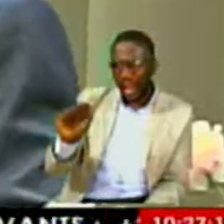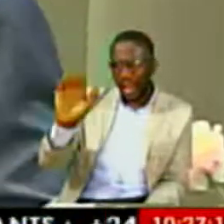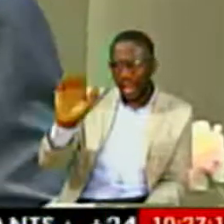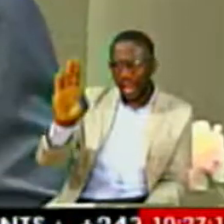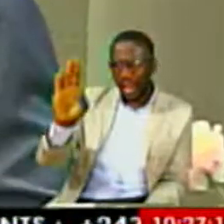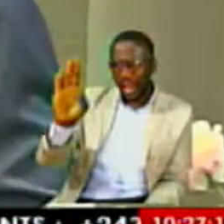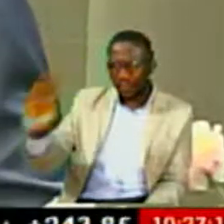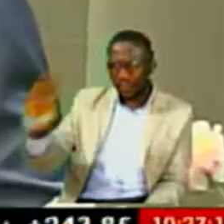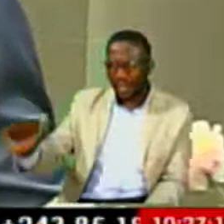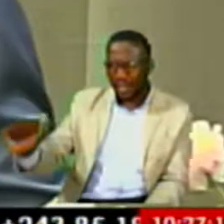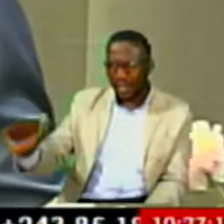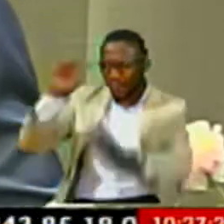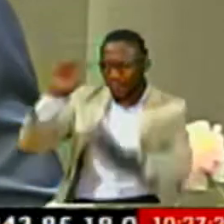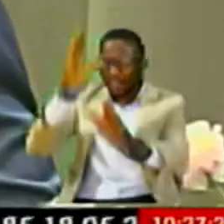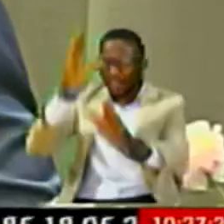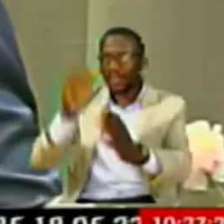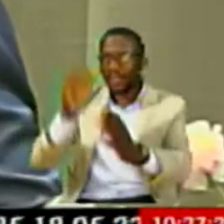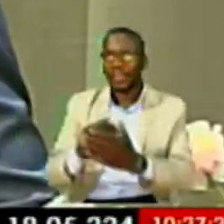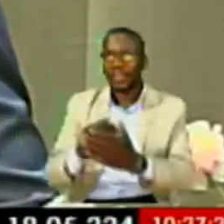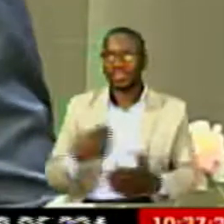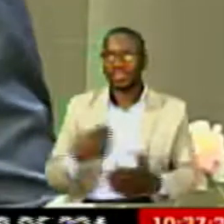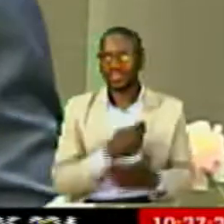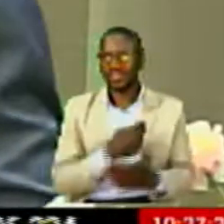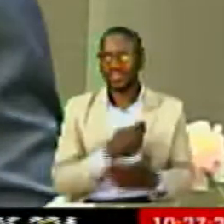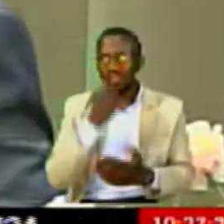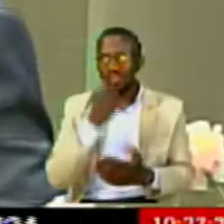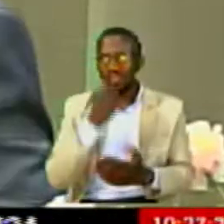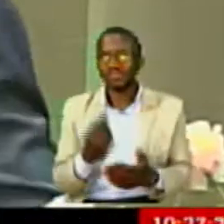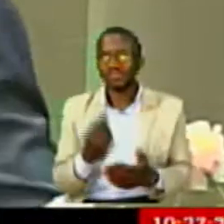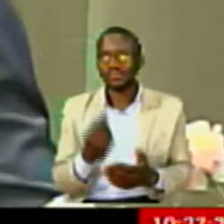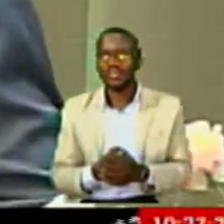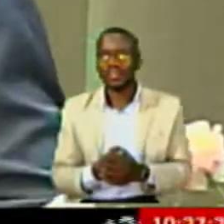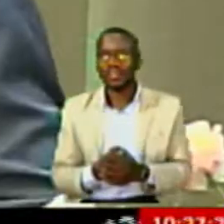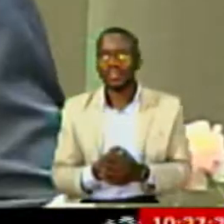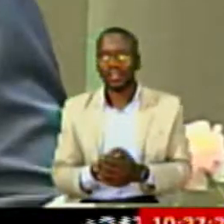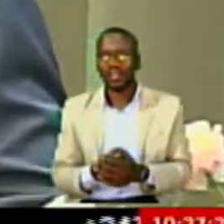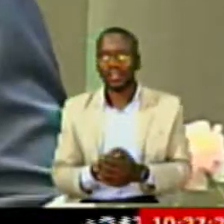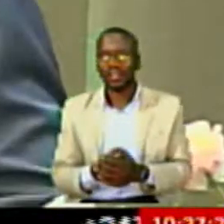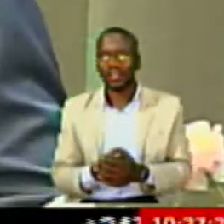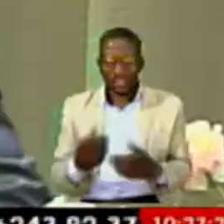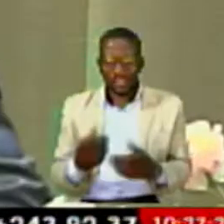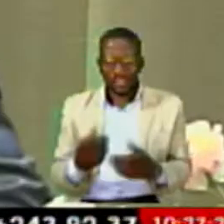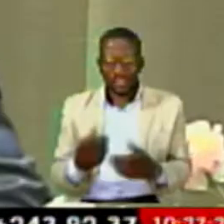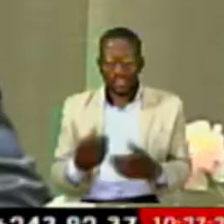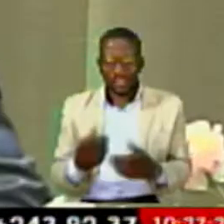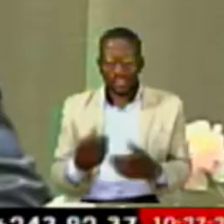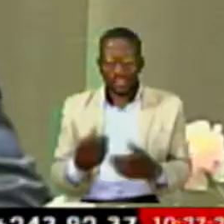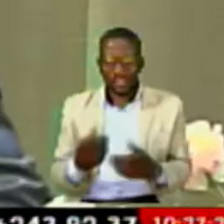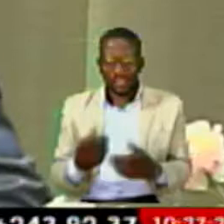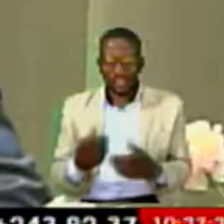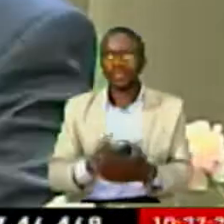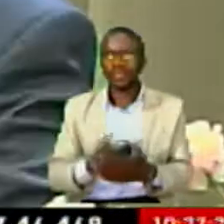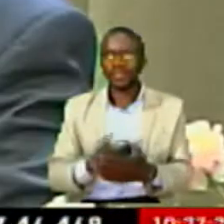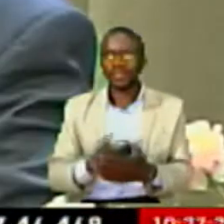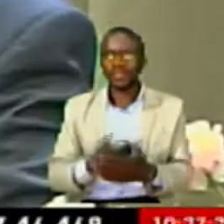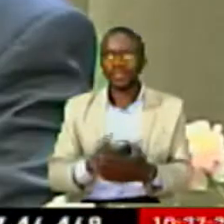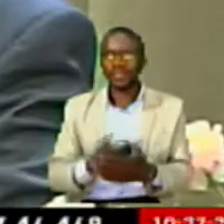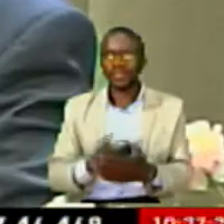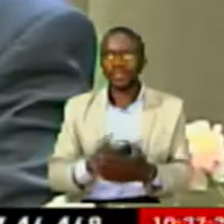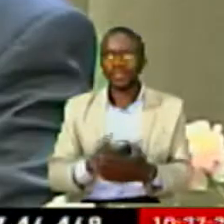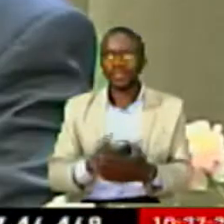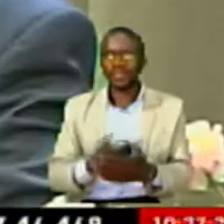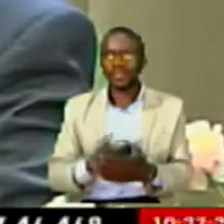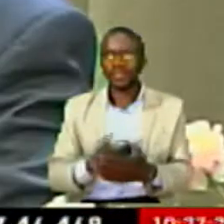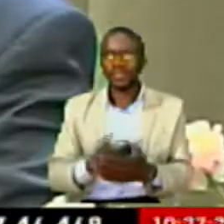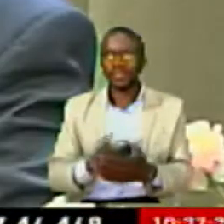Père. Abba Father. Nous aussi, also we, quand nous sommes nés de nouveau, when we are born again, et que Dieu envoie l'esprit de son fils dans nos cœurs, and that God sent the